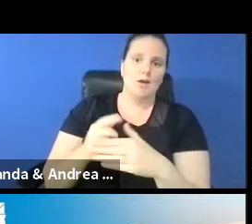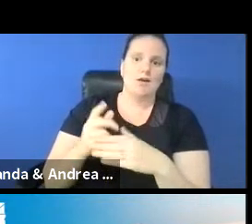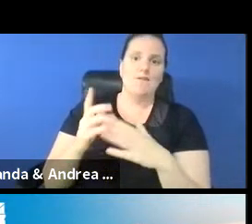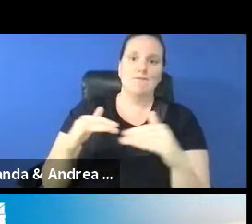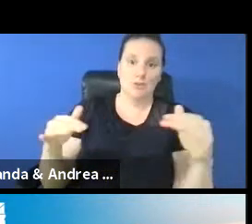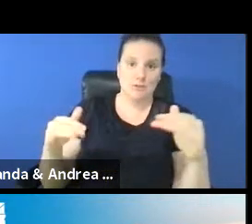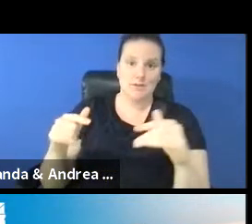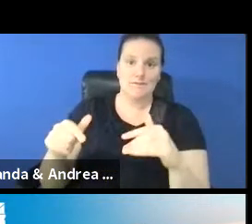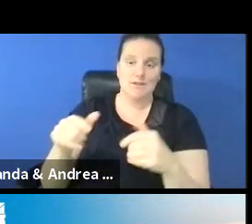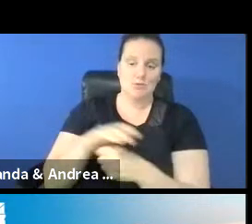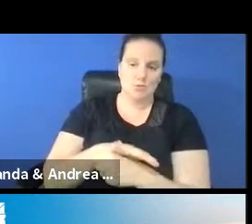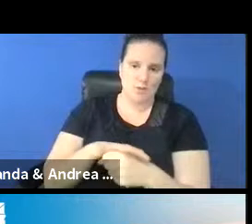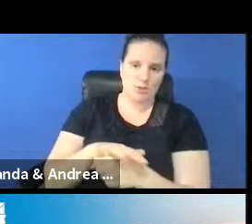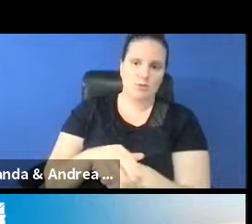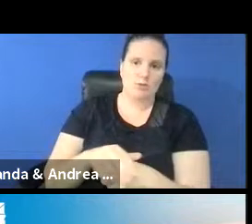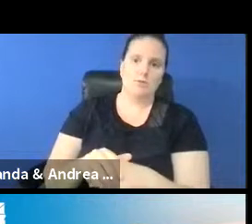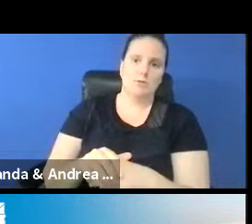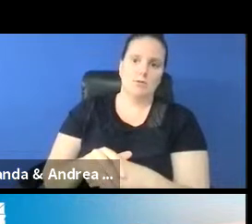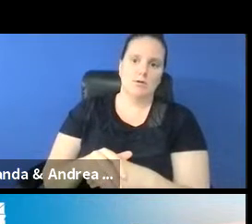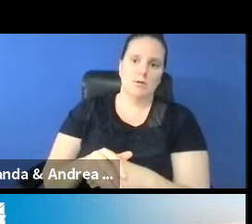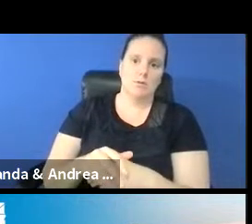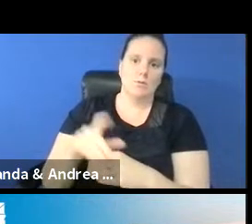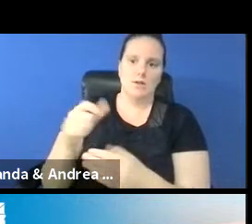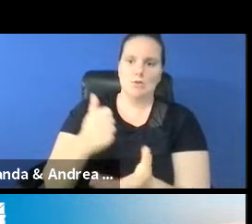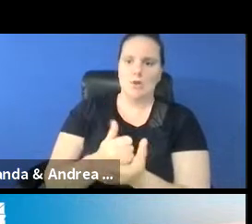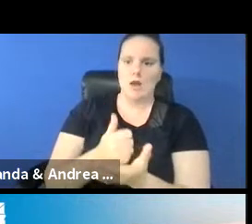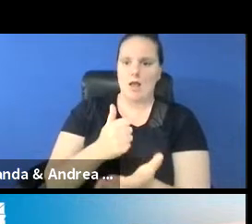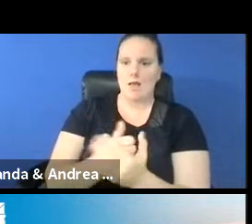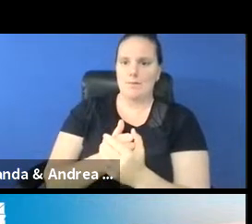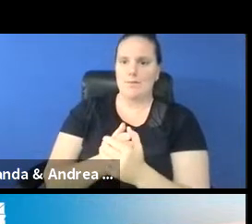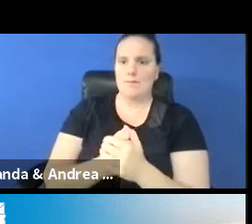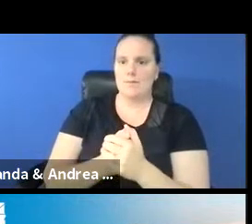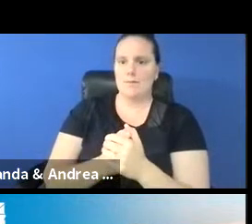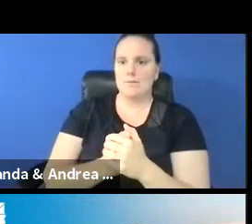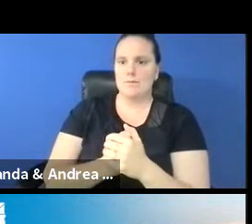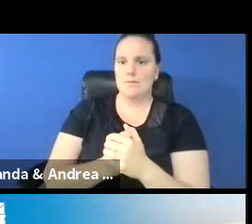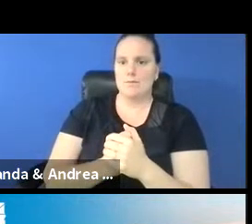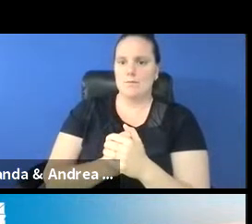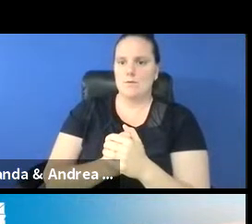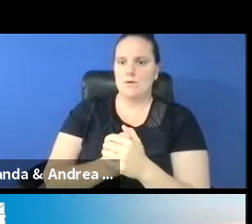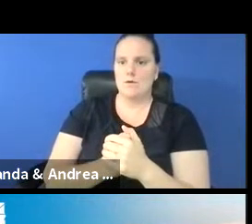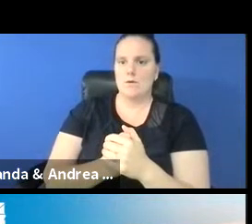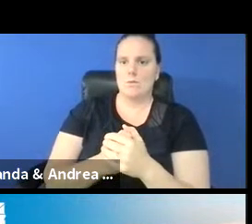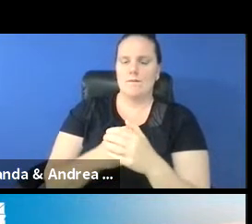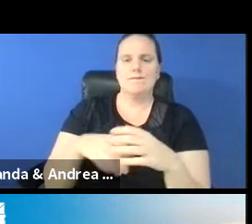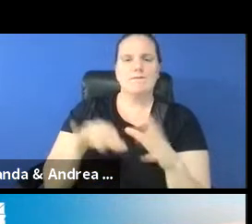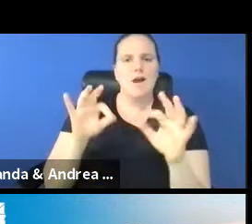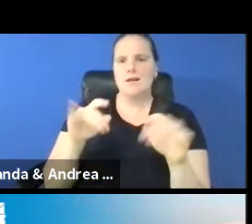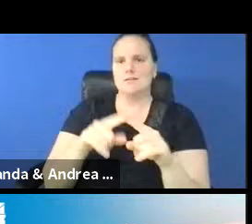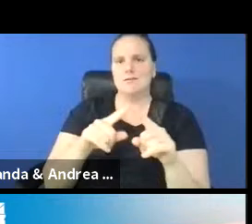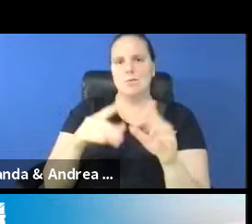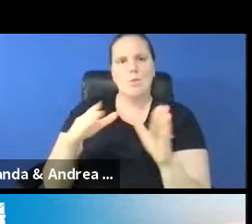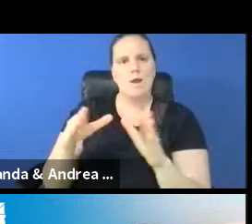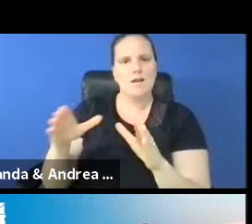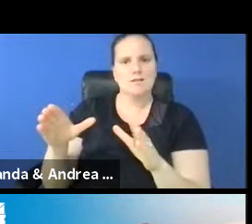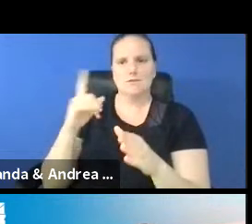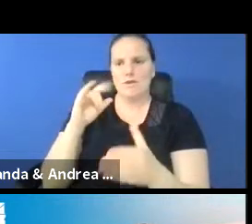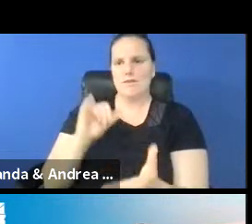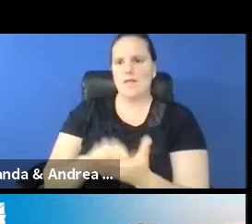region. And so we need your help. We're going to be deploying sort of ways to do that, one of which is